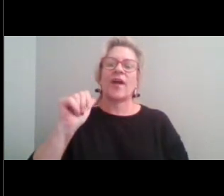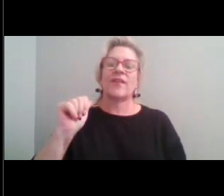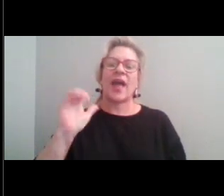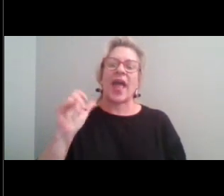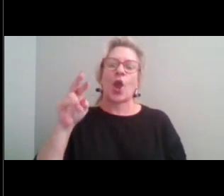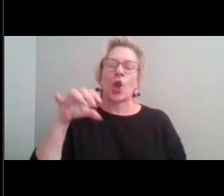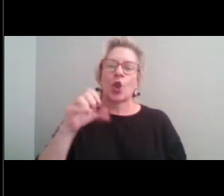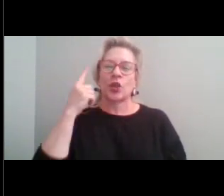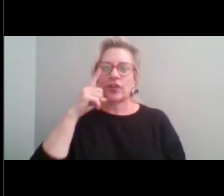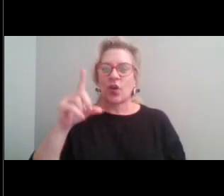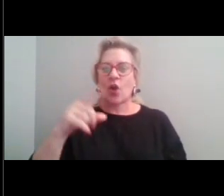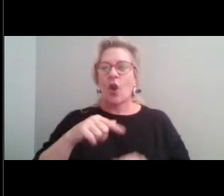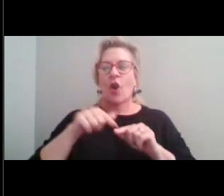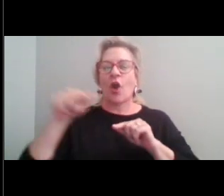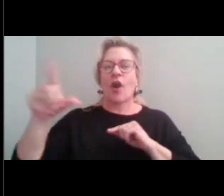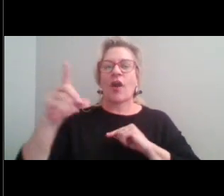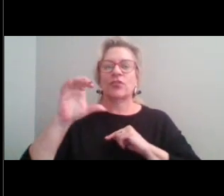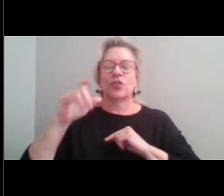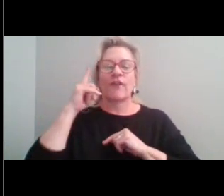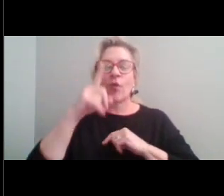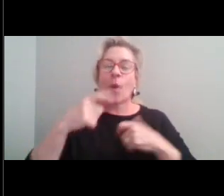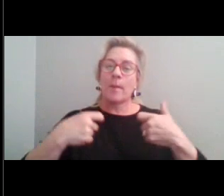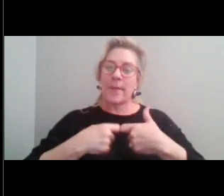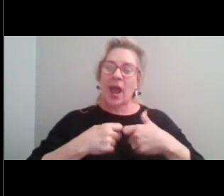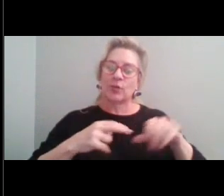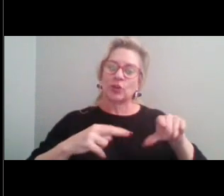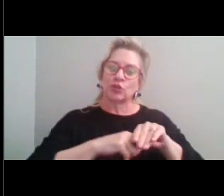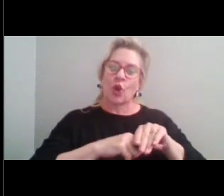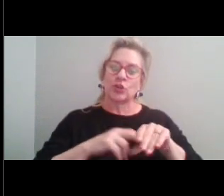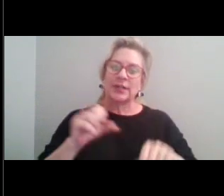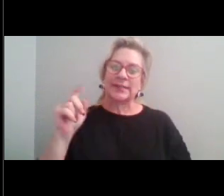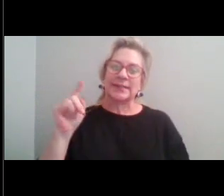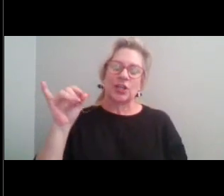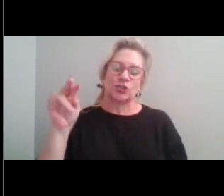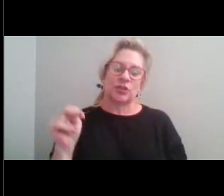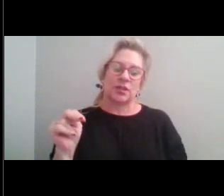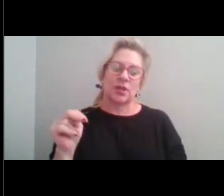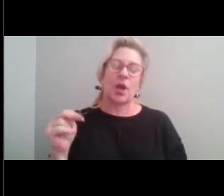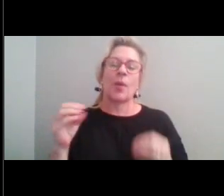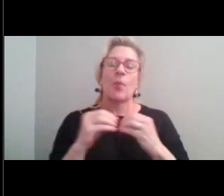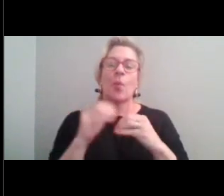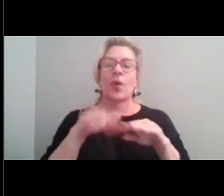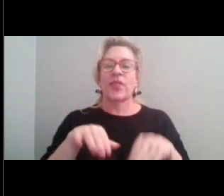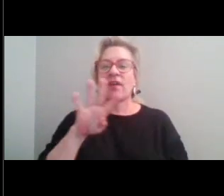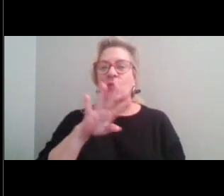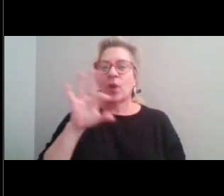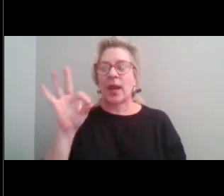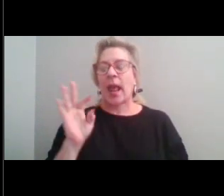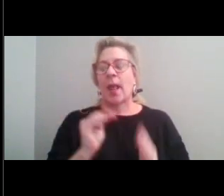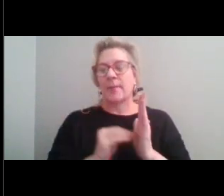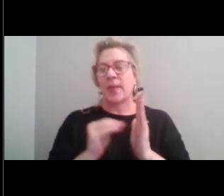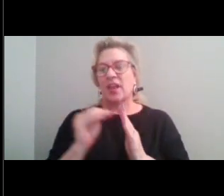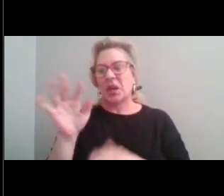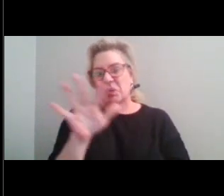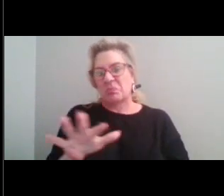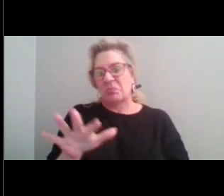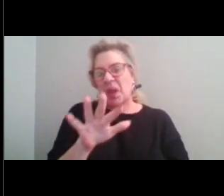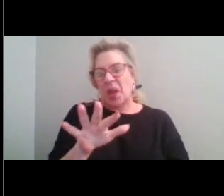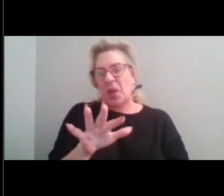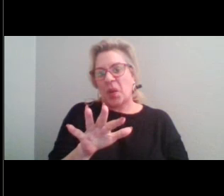facility with battery storage and charging stations. More than 49 million, or roughly 49 million, I should